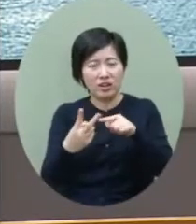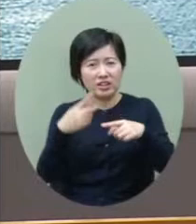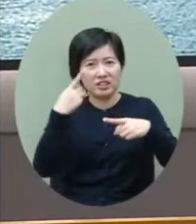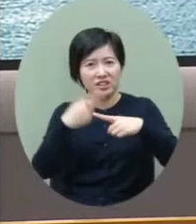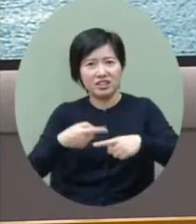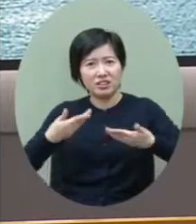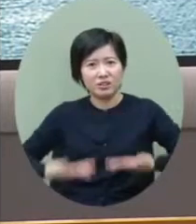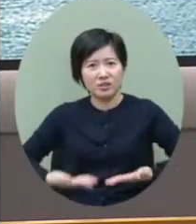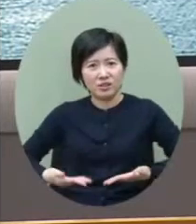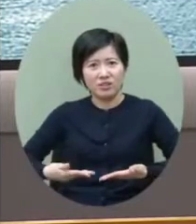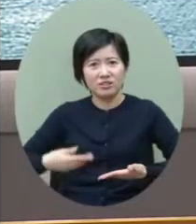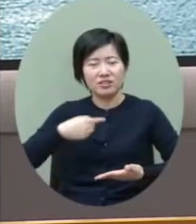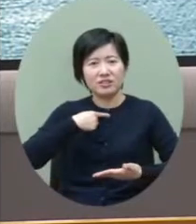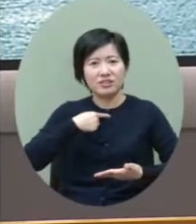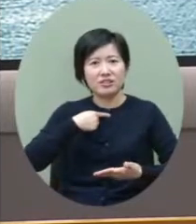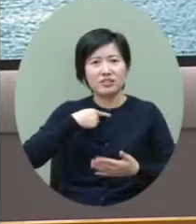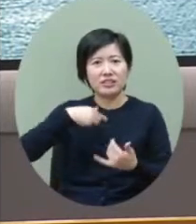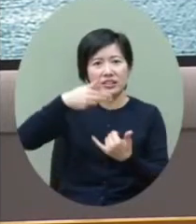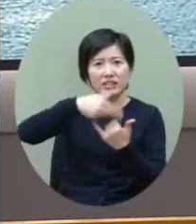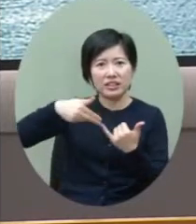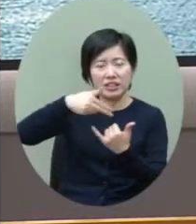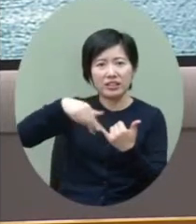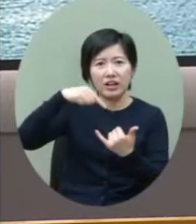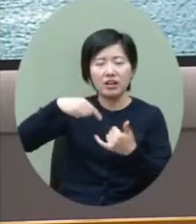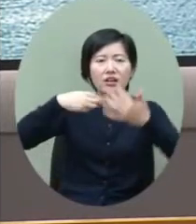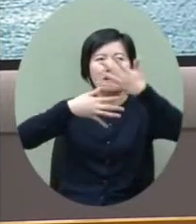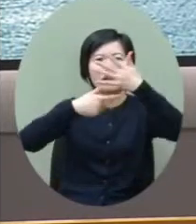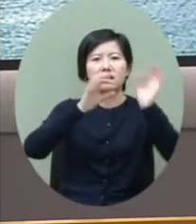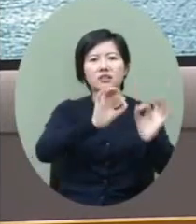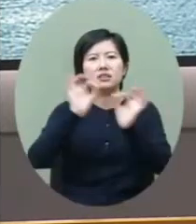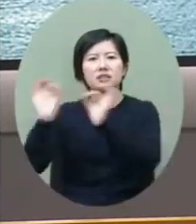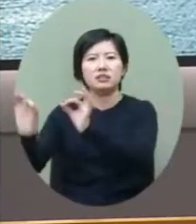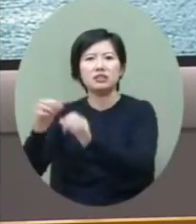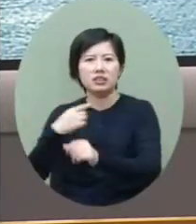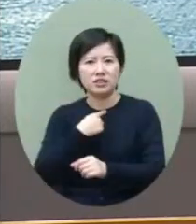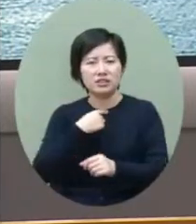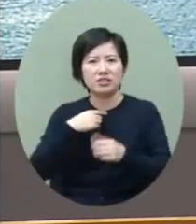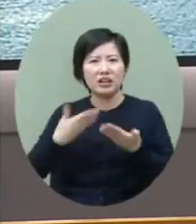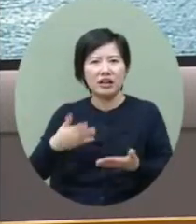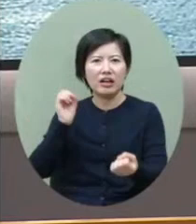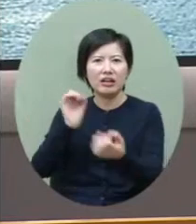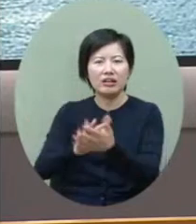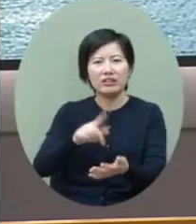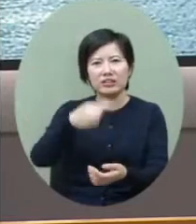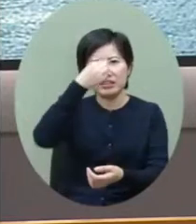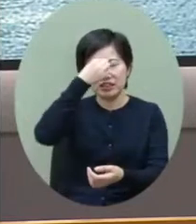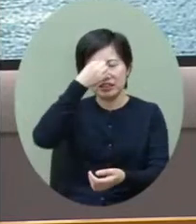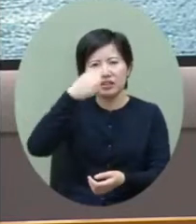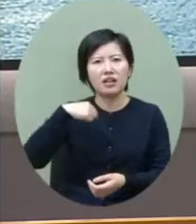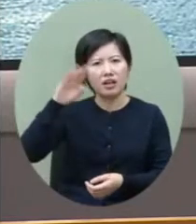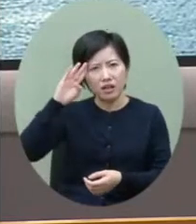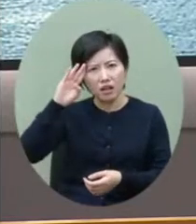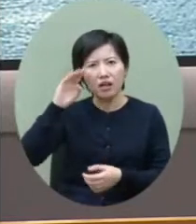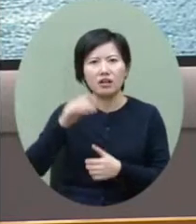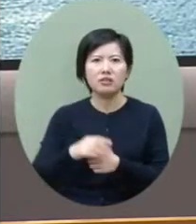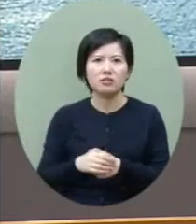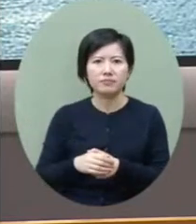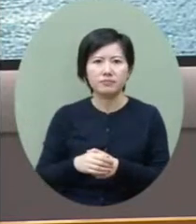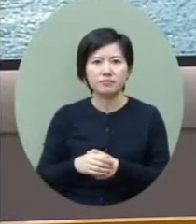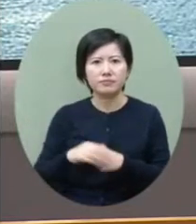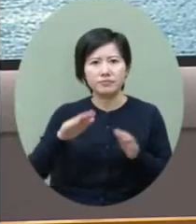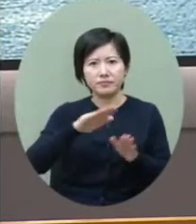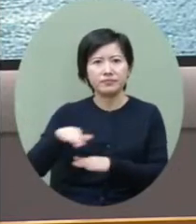and 2 scheduled non-emergency surgery were rescheduled. The hospital would like to apologize to the